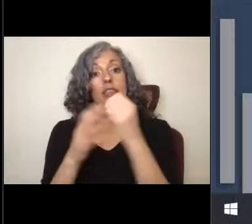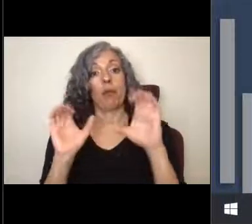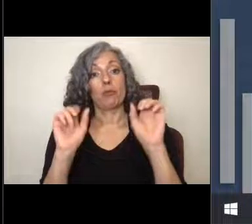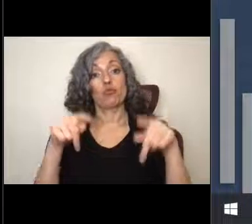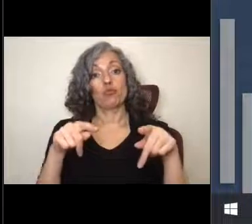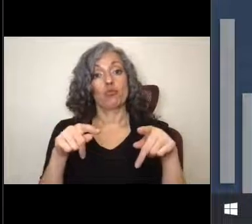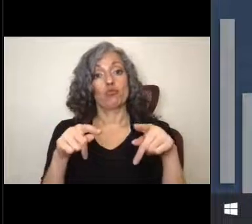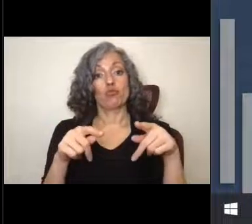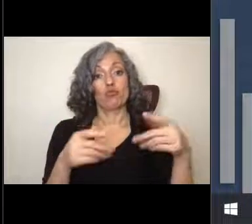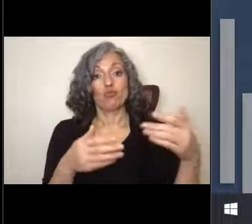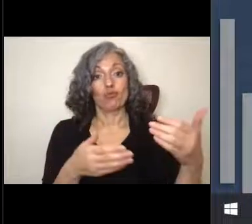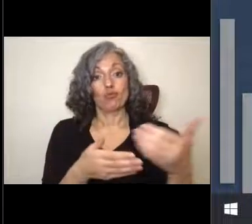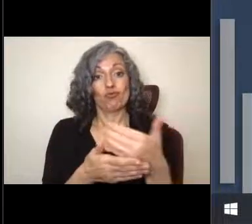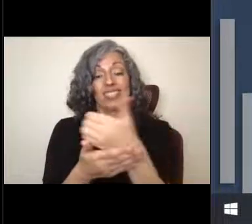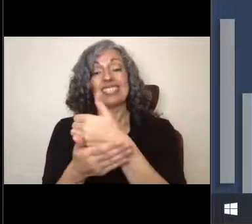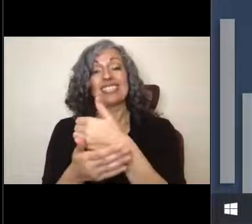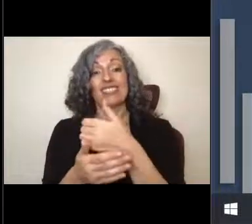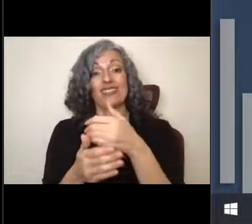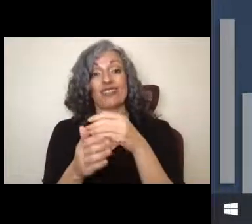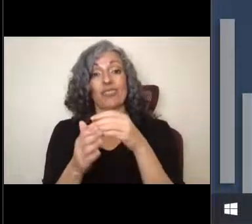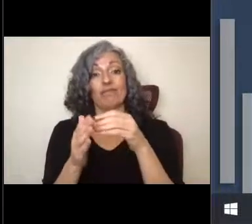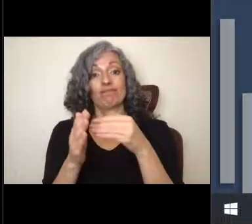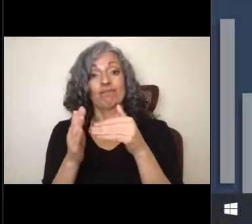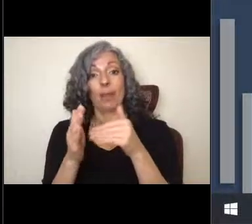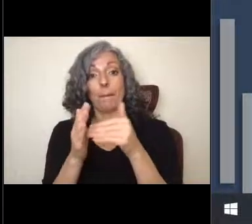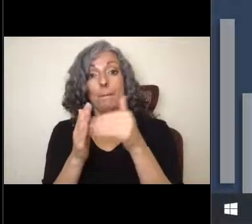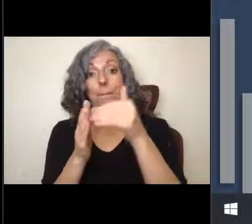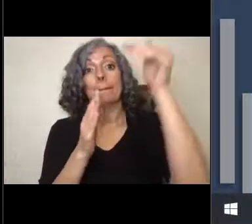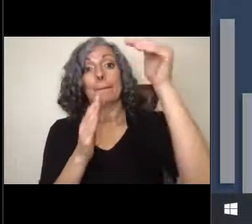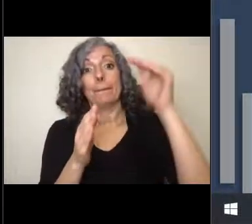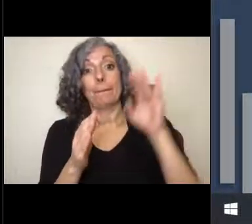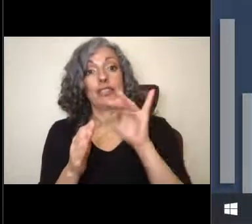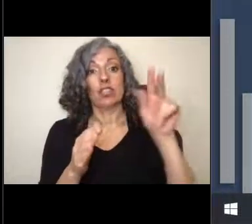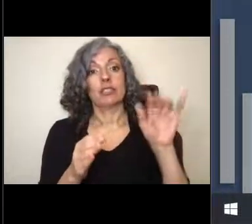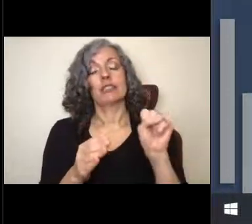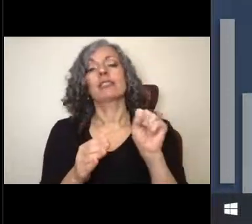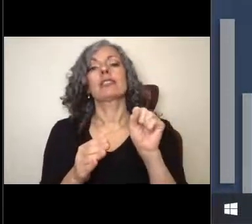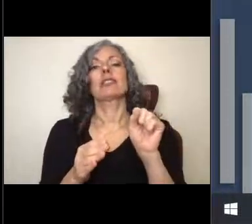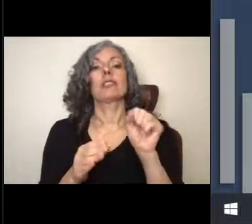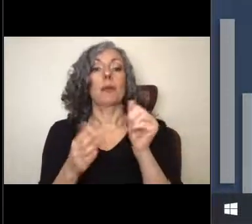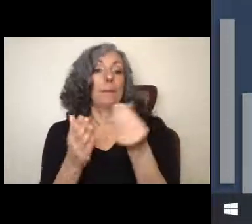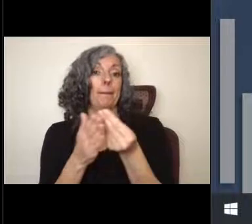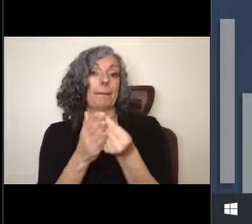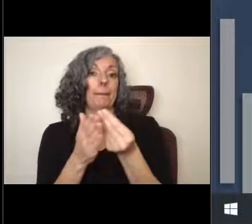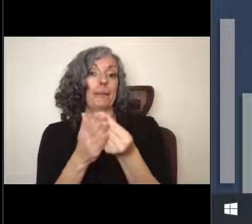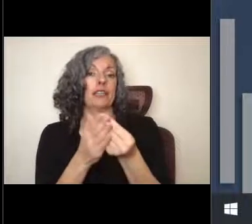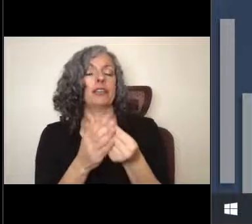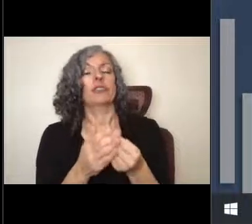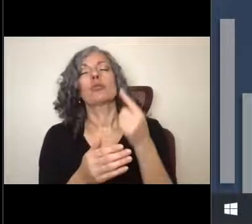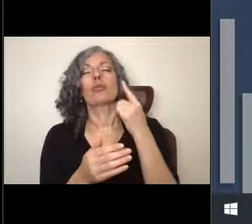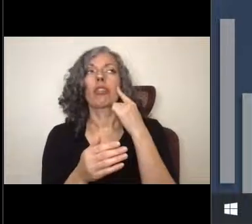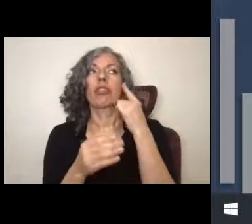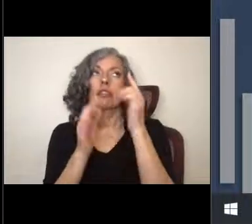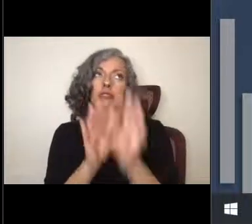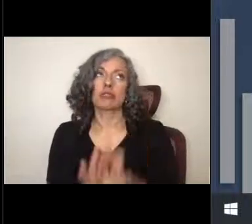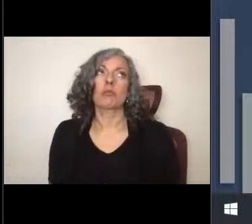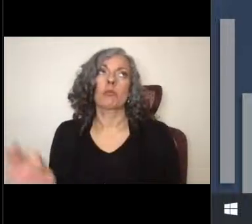billions of dollars in infrastructure dollars. Their hope is, oh man, we're going to leverage that. And so I think it's